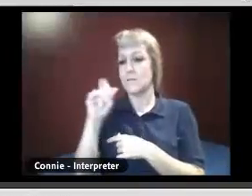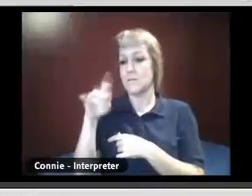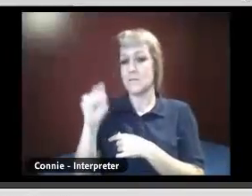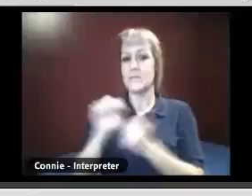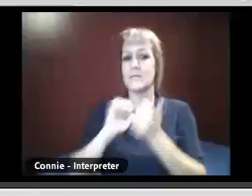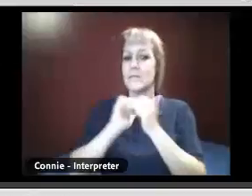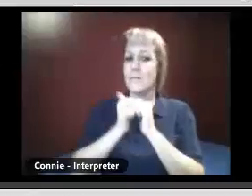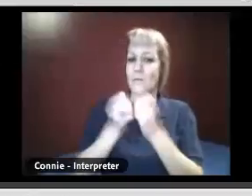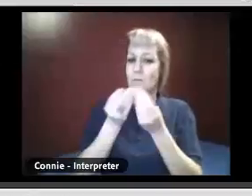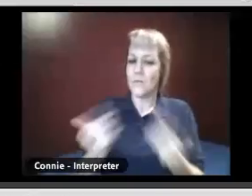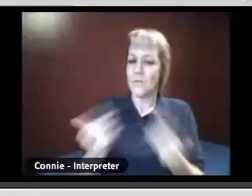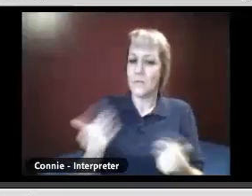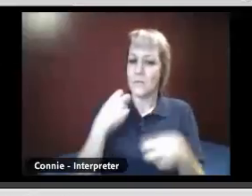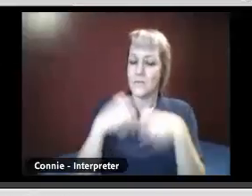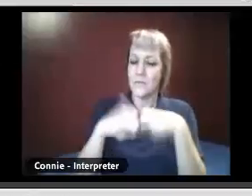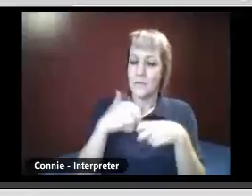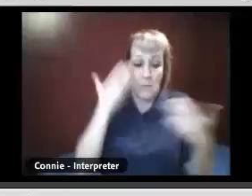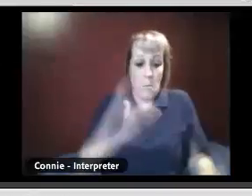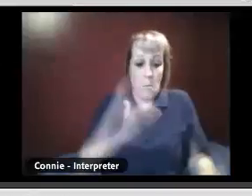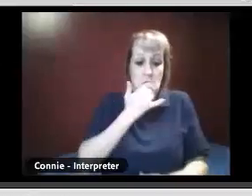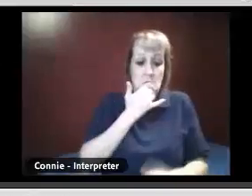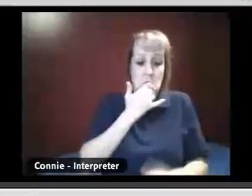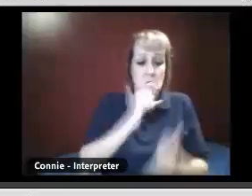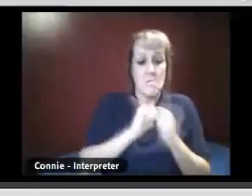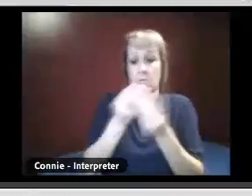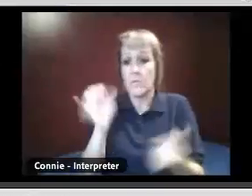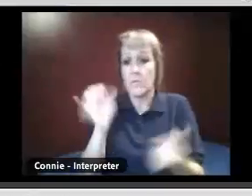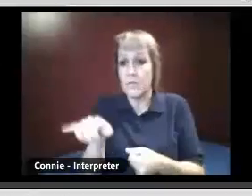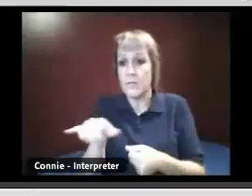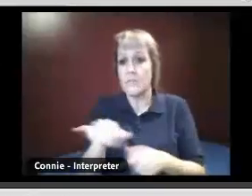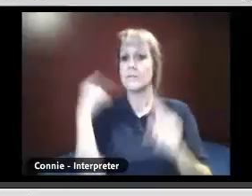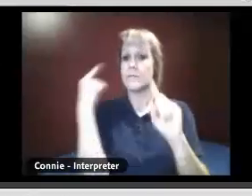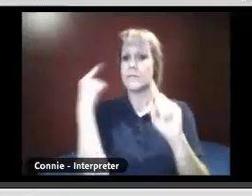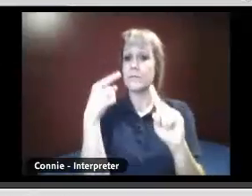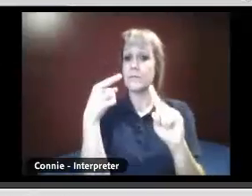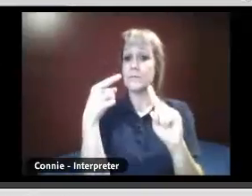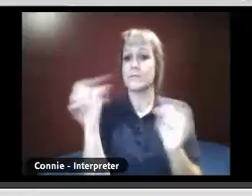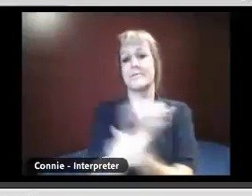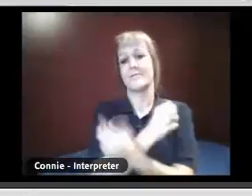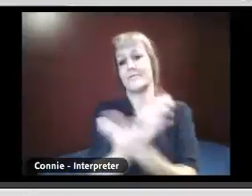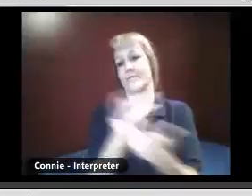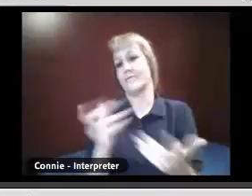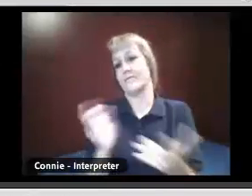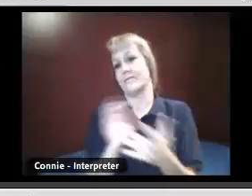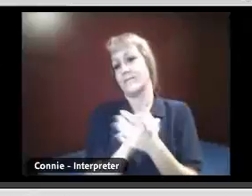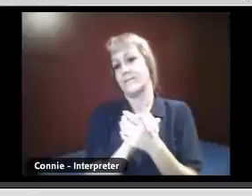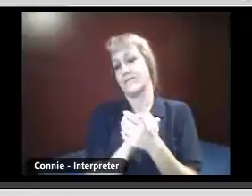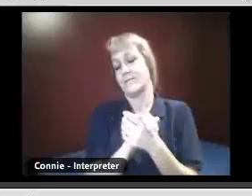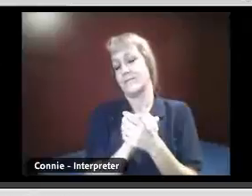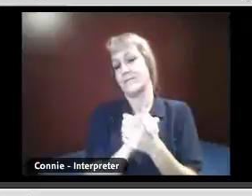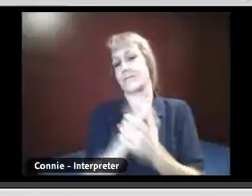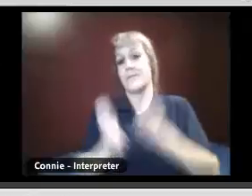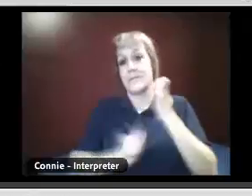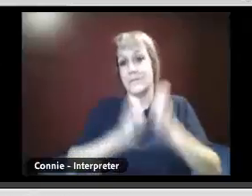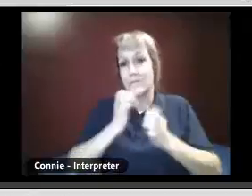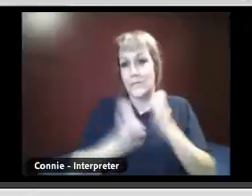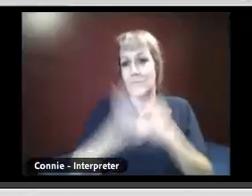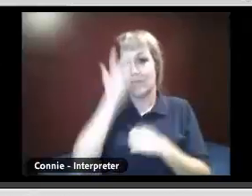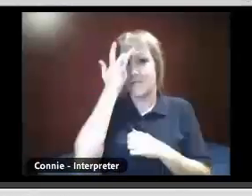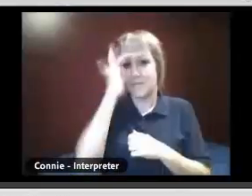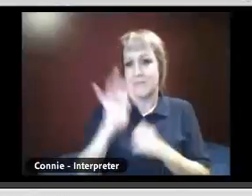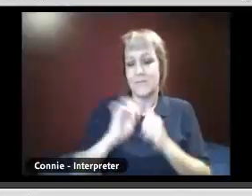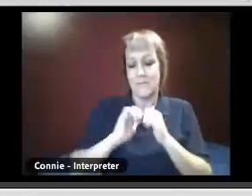know what needs to be fixed? But the key is to everything, I keep saying emotional intelligence, it's how